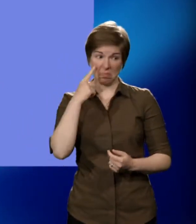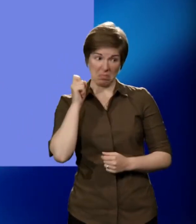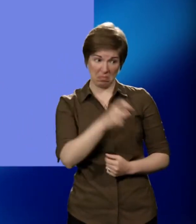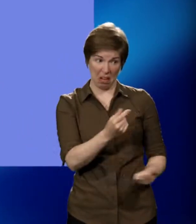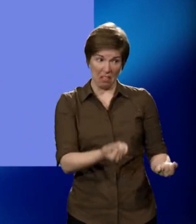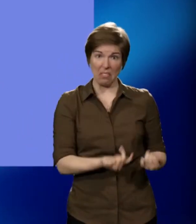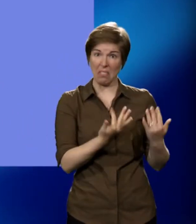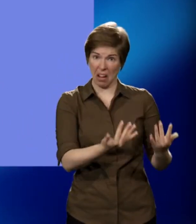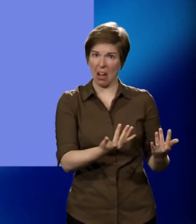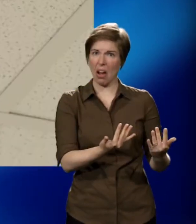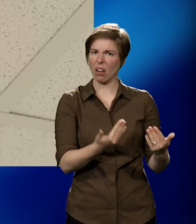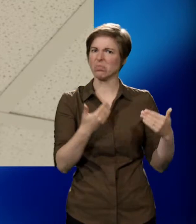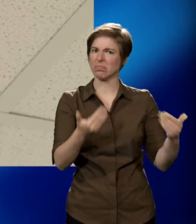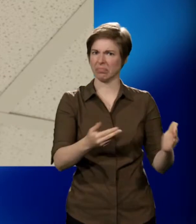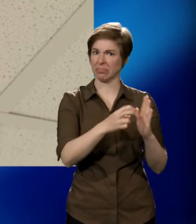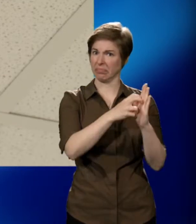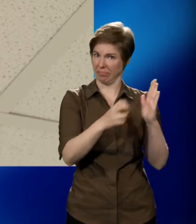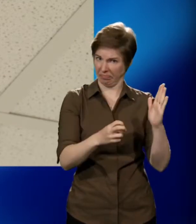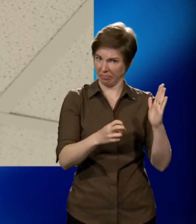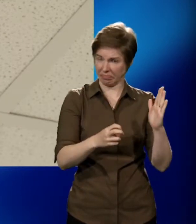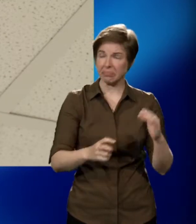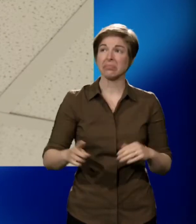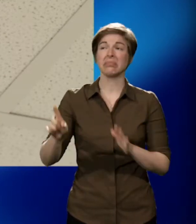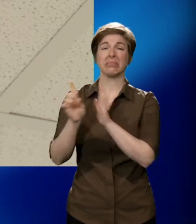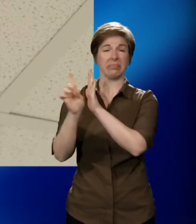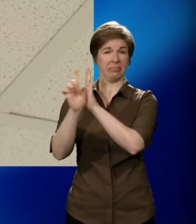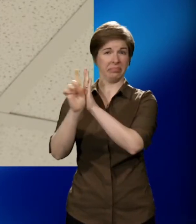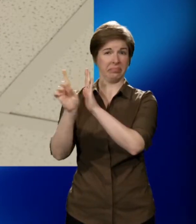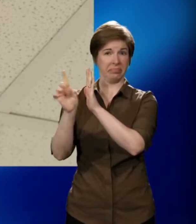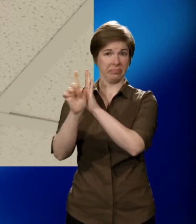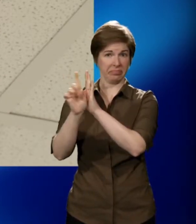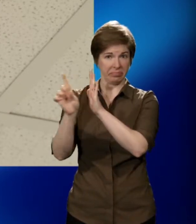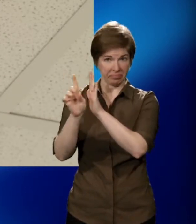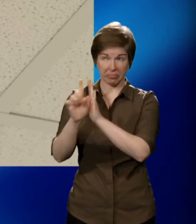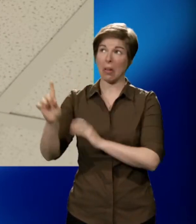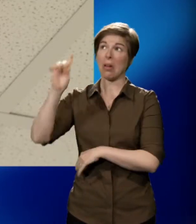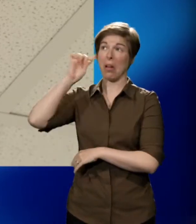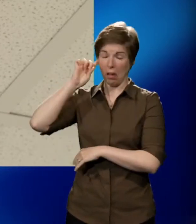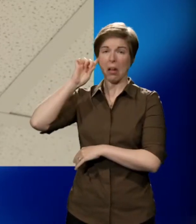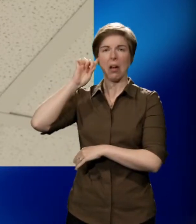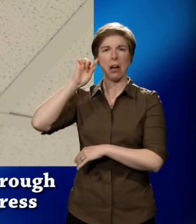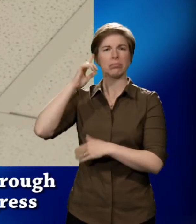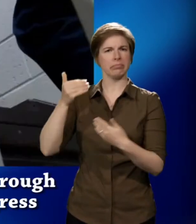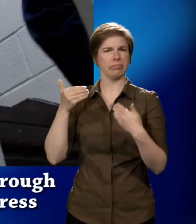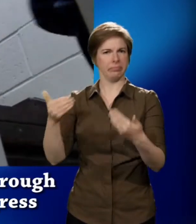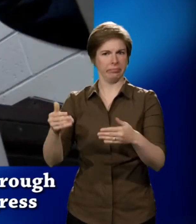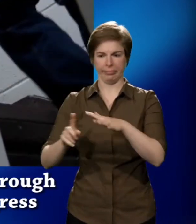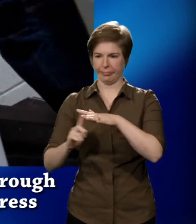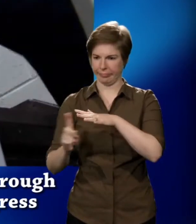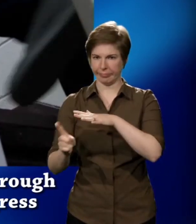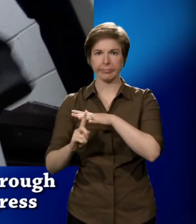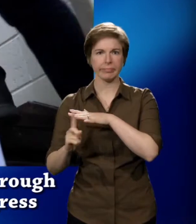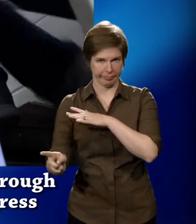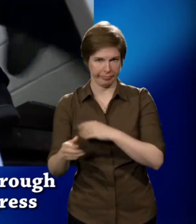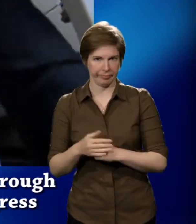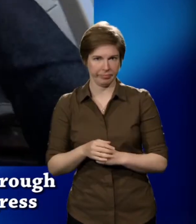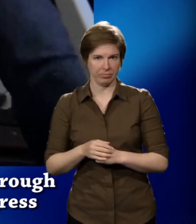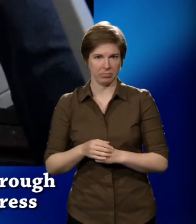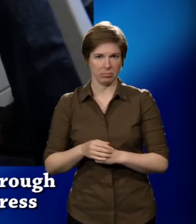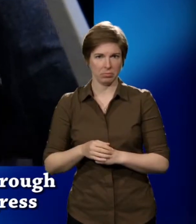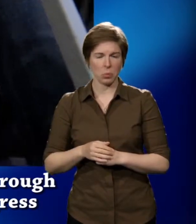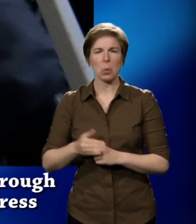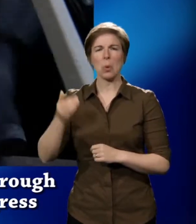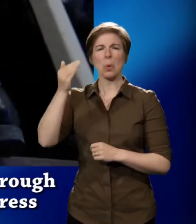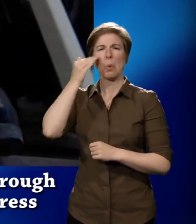ringing continuously. What you should do is immediately exit the building. You should identify